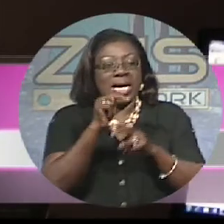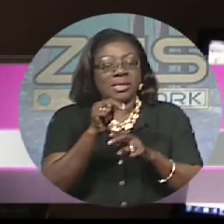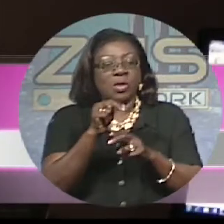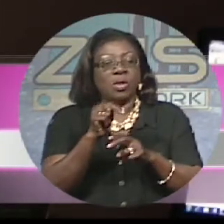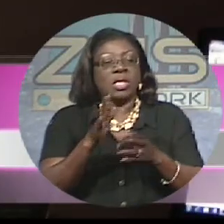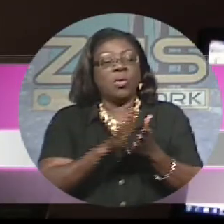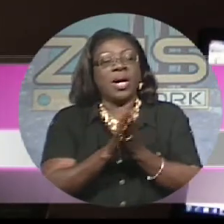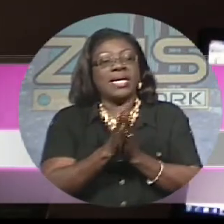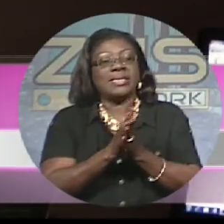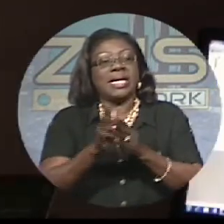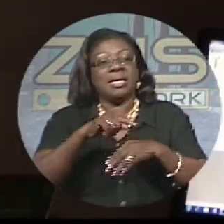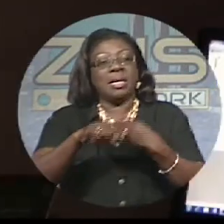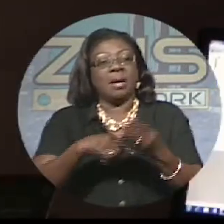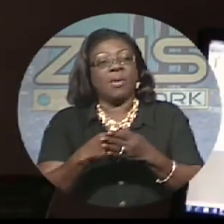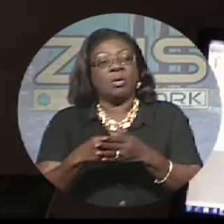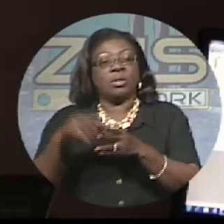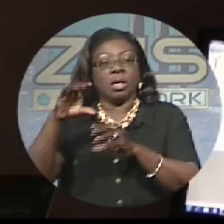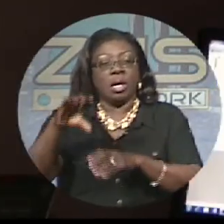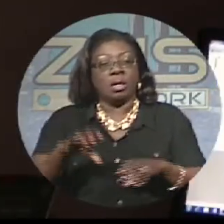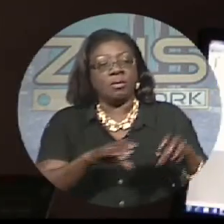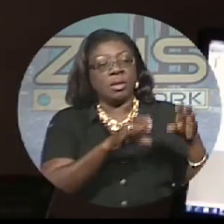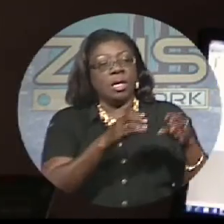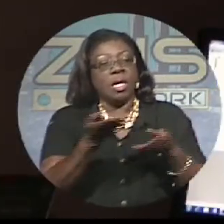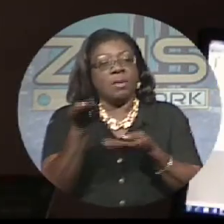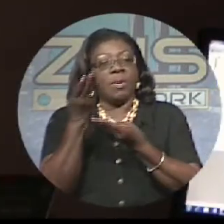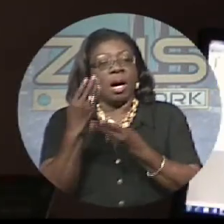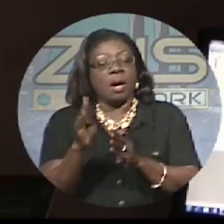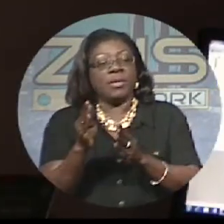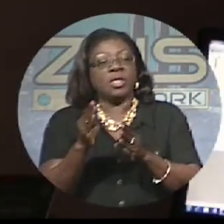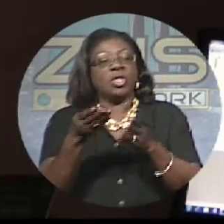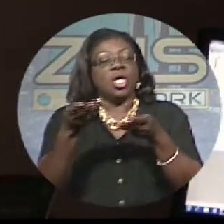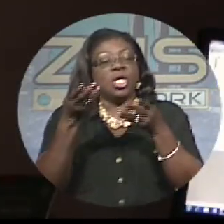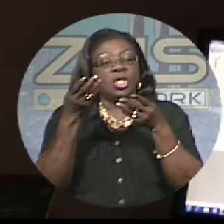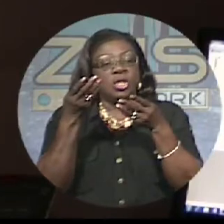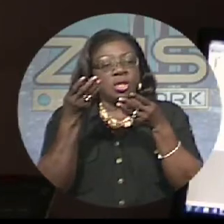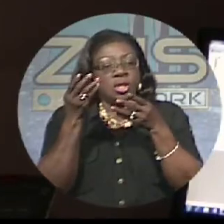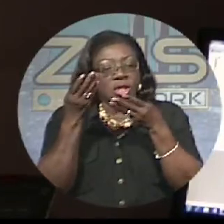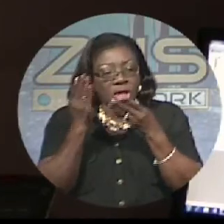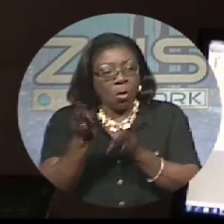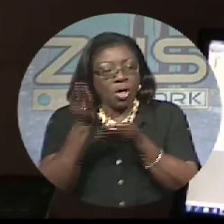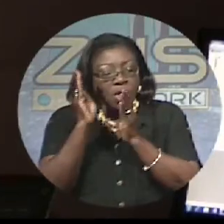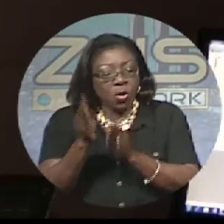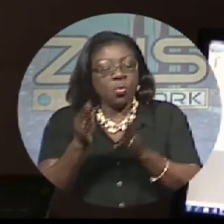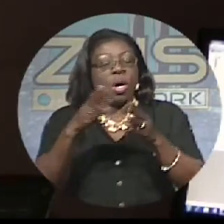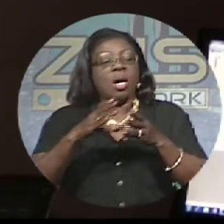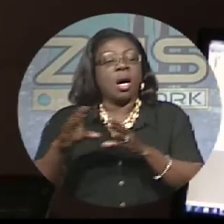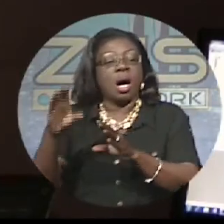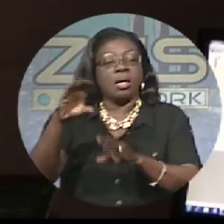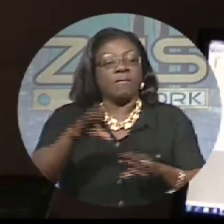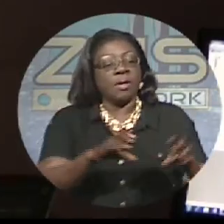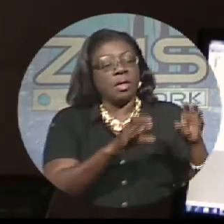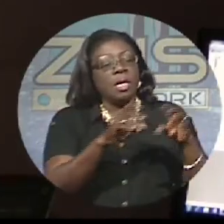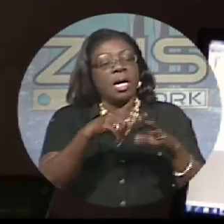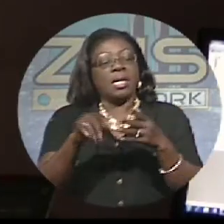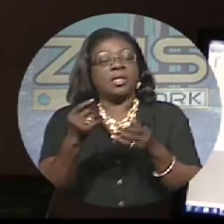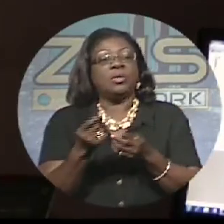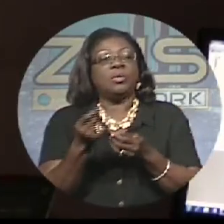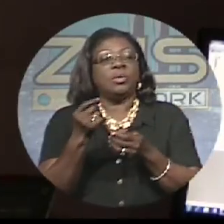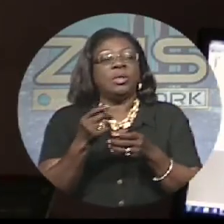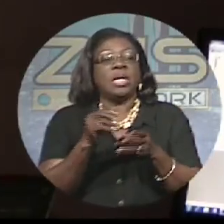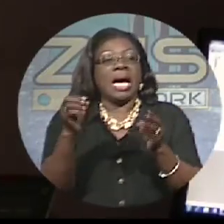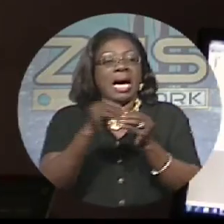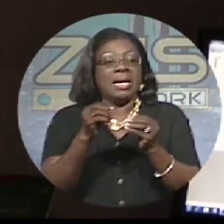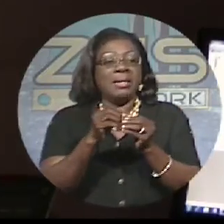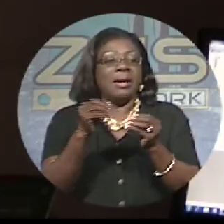about the new product that's in the marketplace called Bahamas Junk Canoe Carnival, and an opportunity to add another dimension to